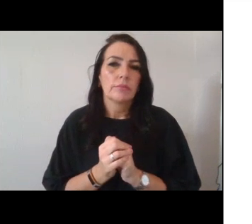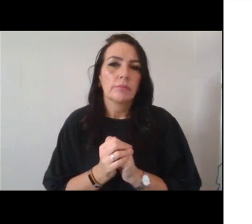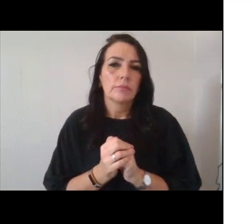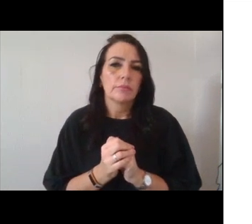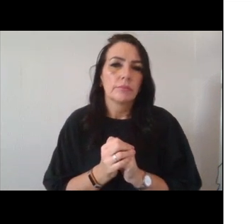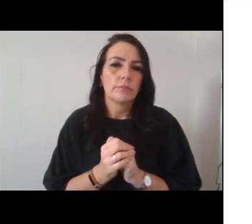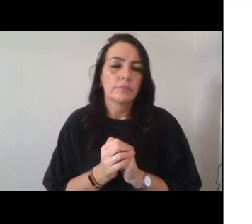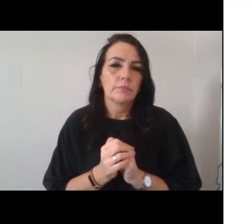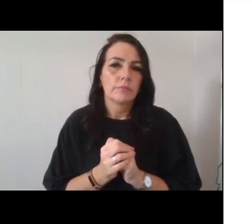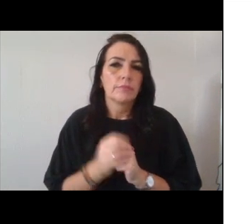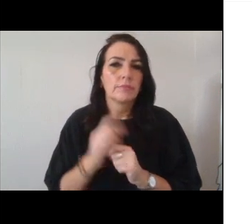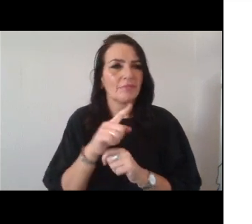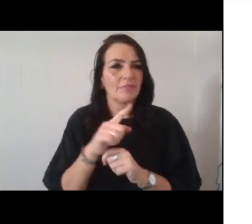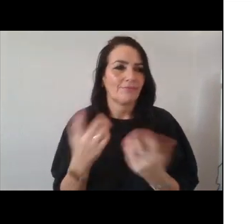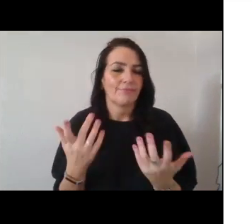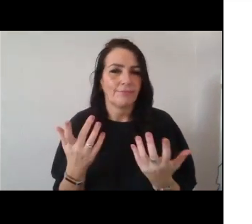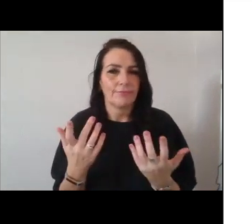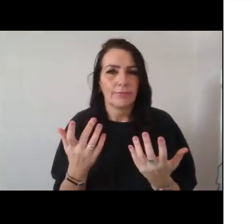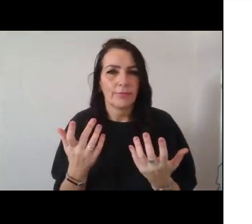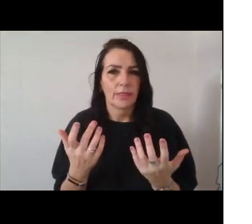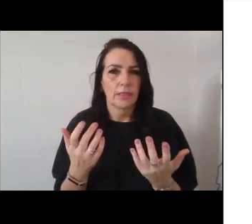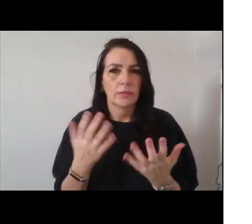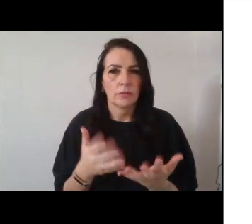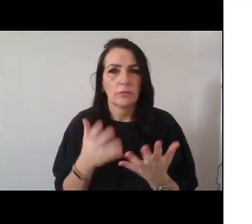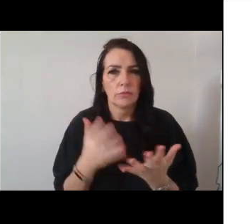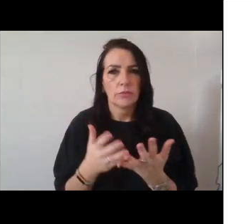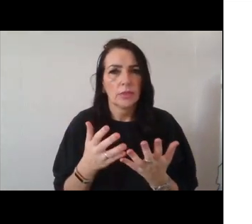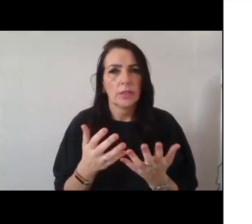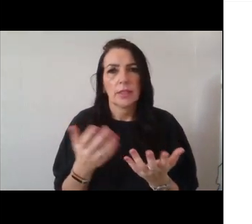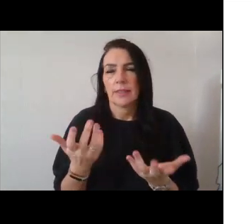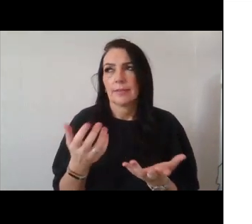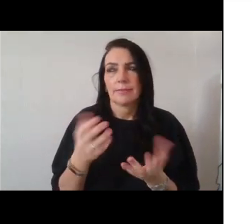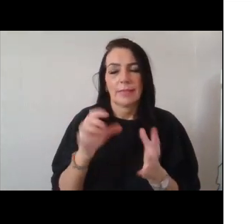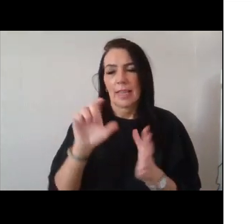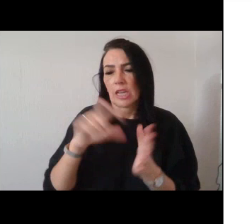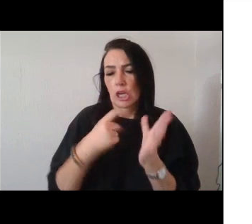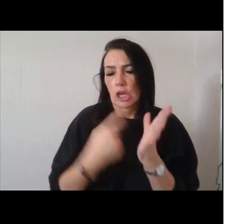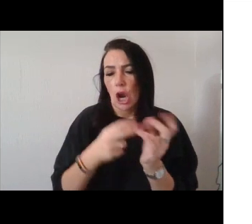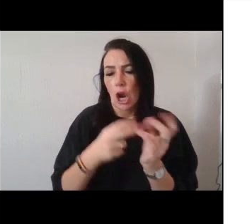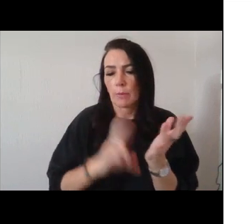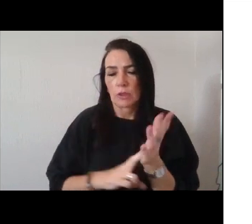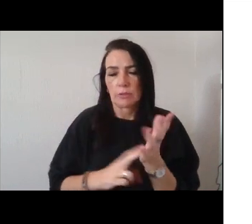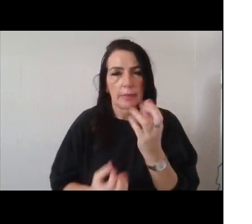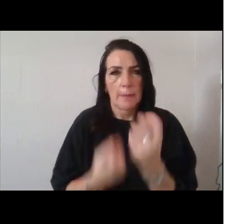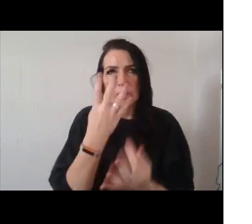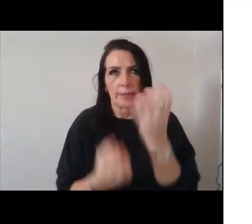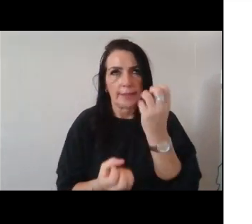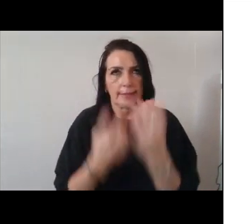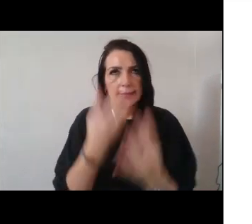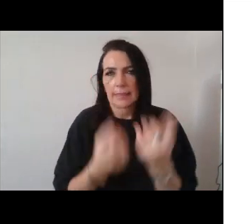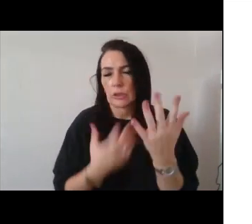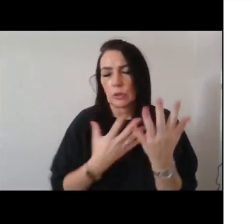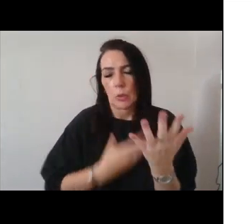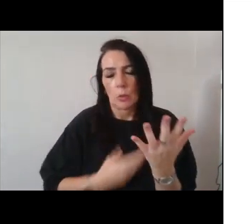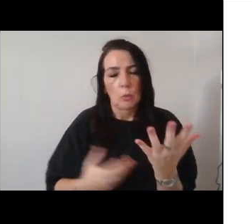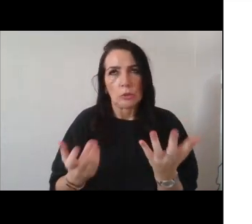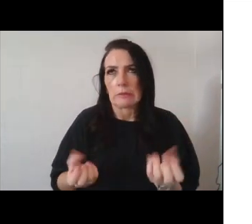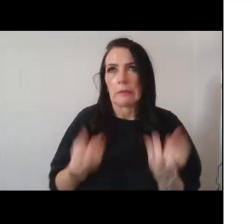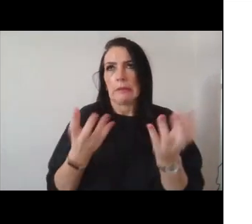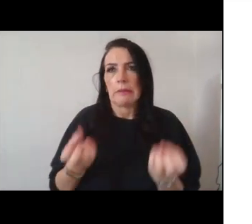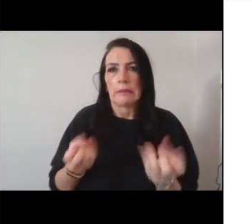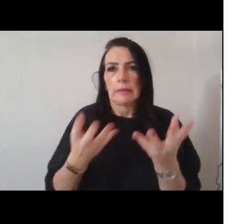see budgets literally being burned in carbon emissions. So I think making that connection between the financial savings that you can be making